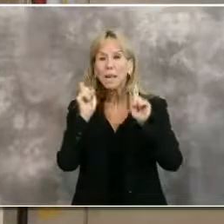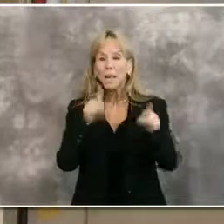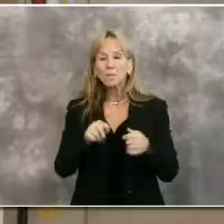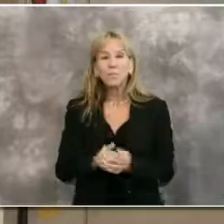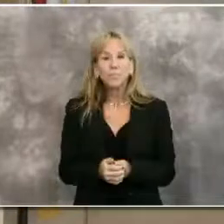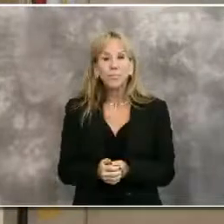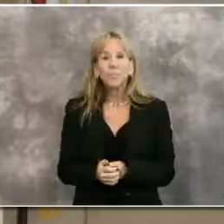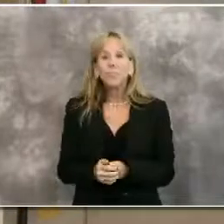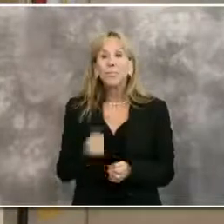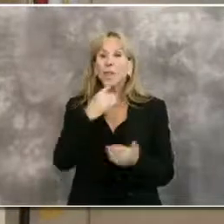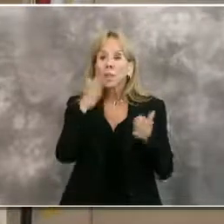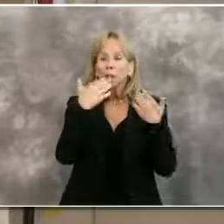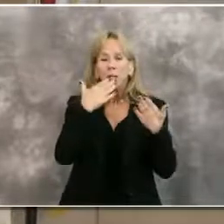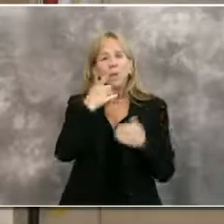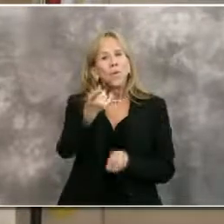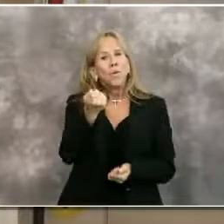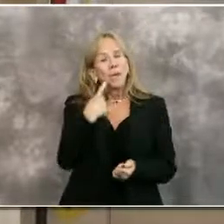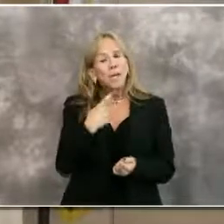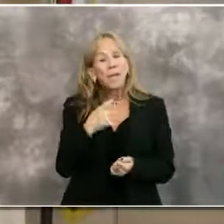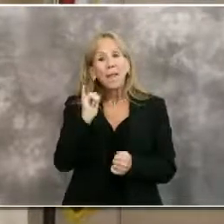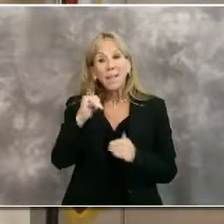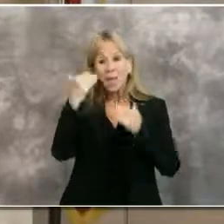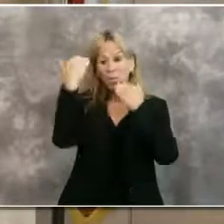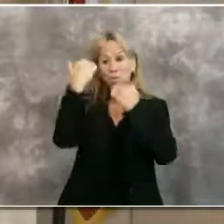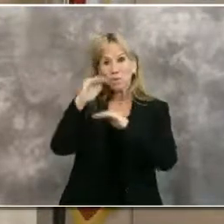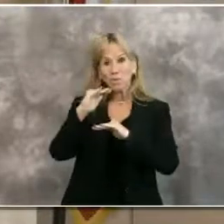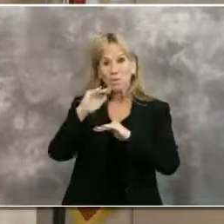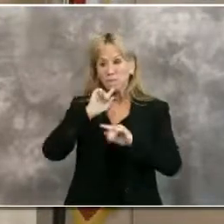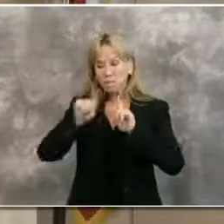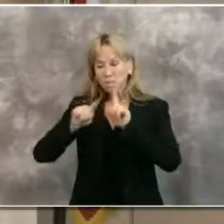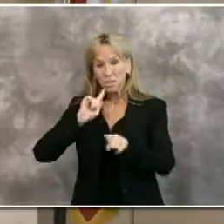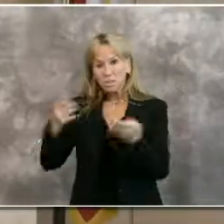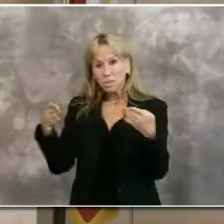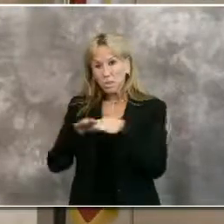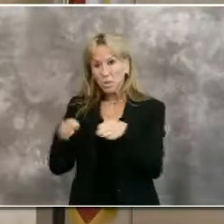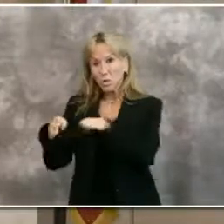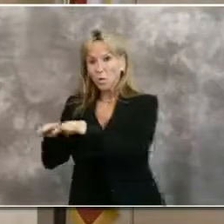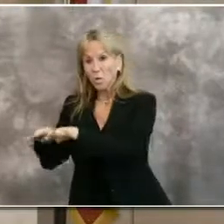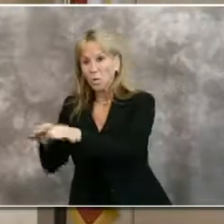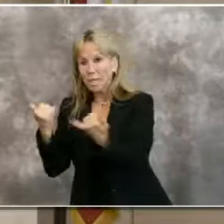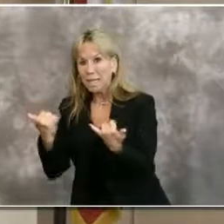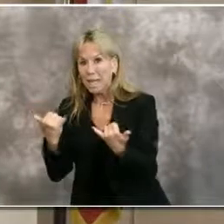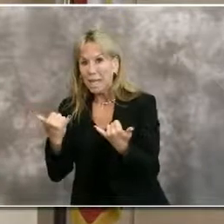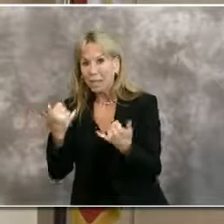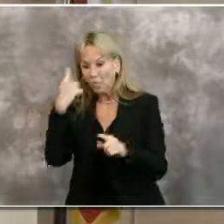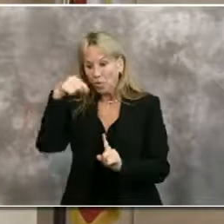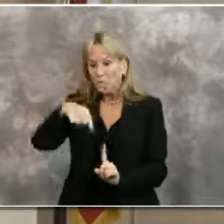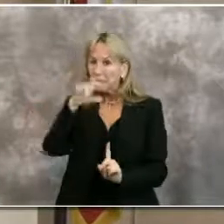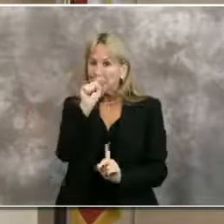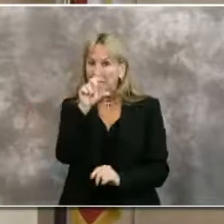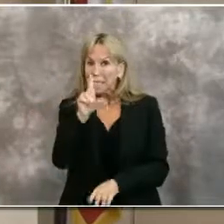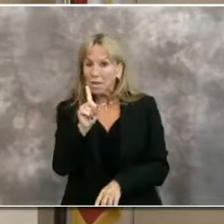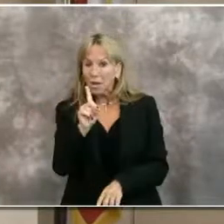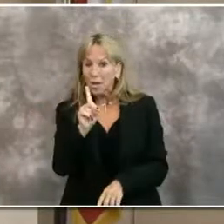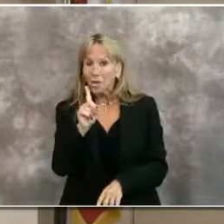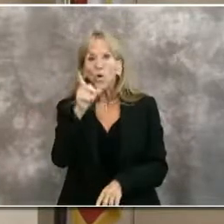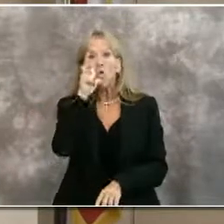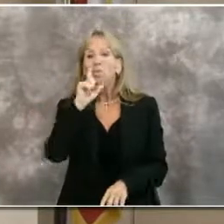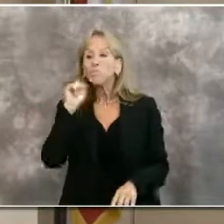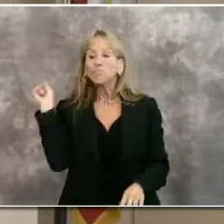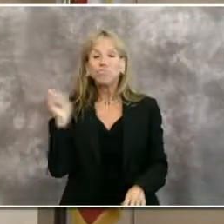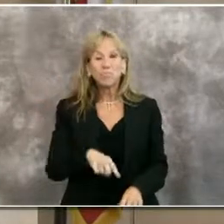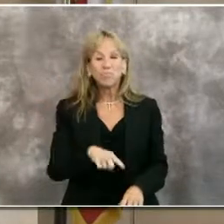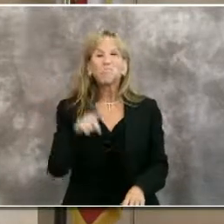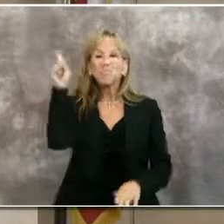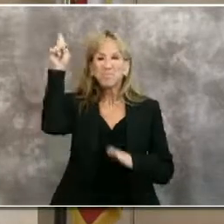Thank you for that question. The restrictions that have been imposed on San Diego are from the state,